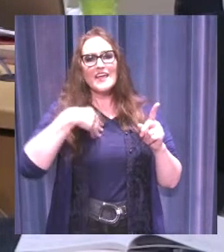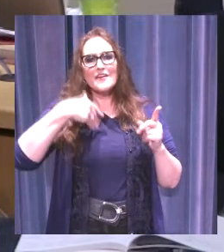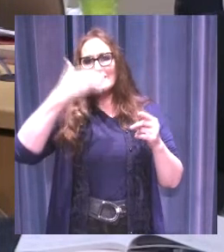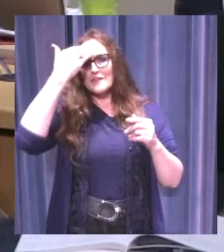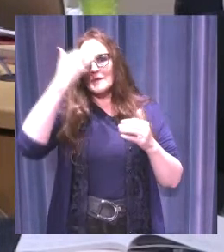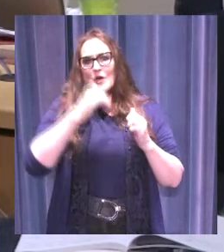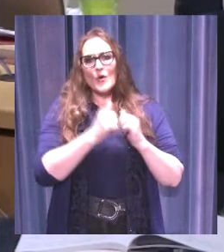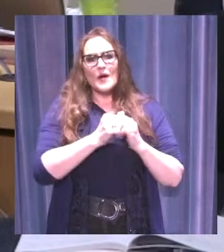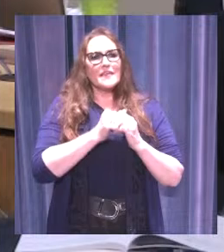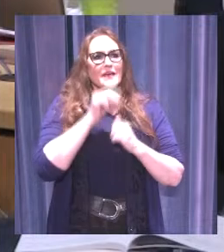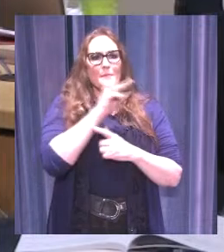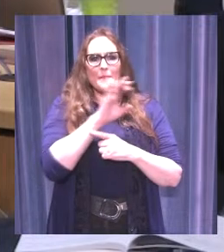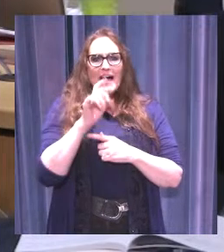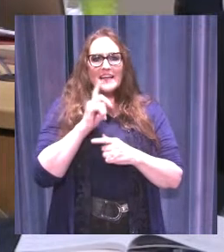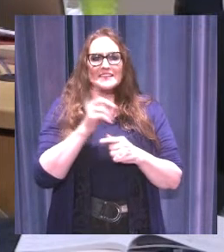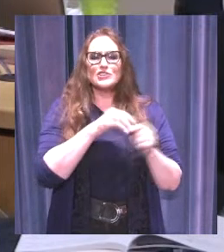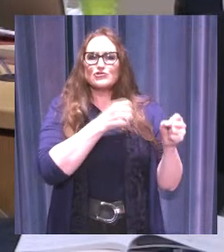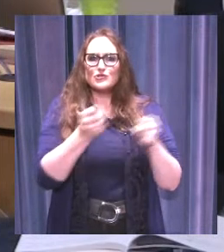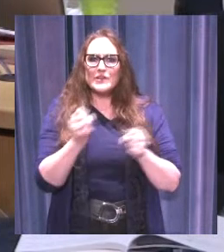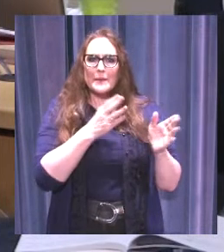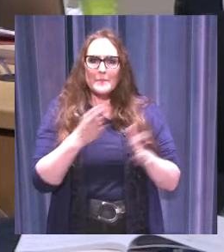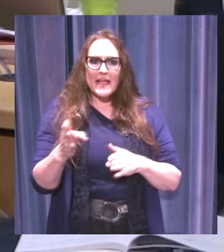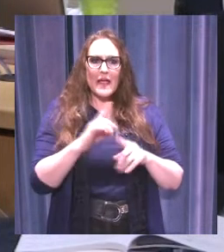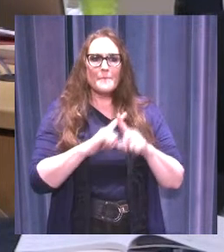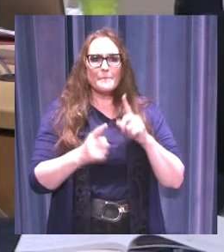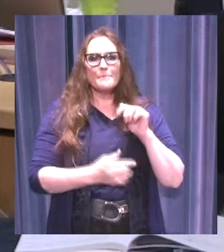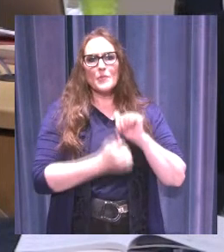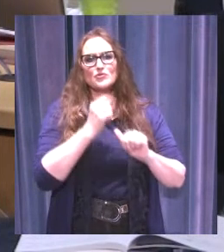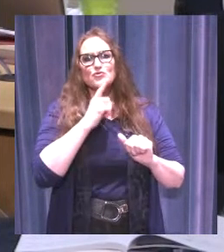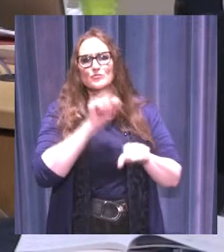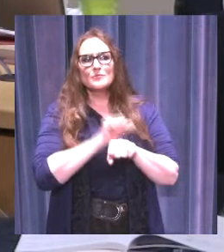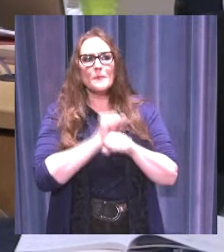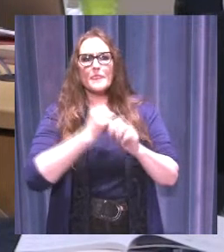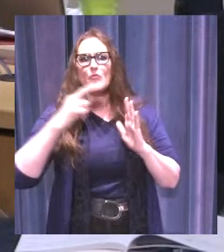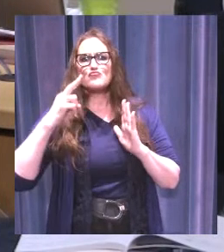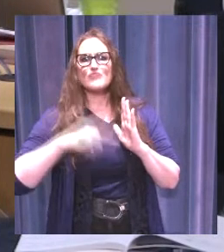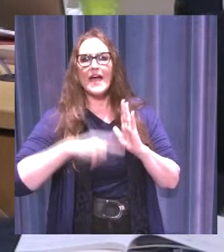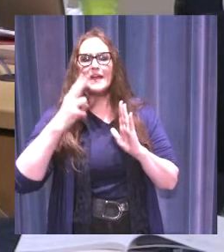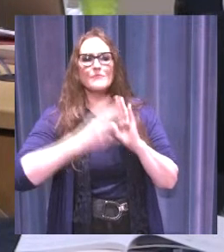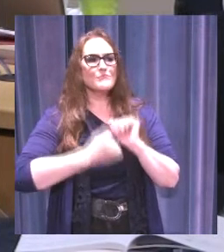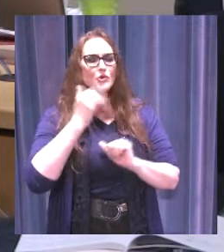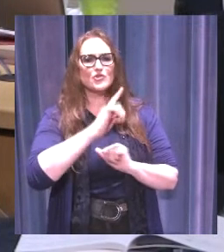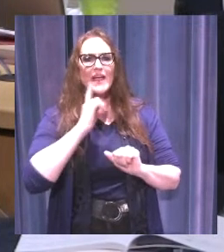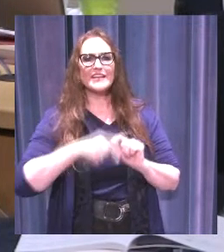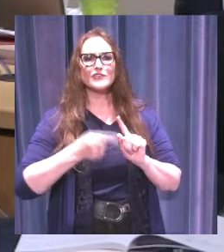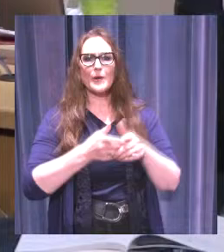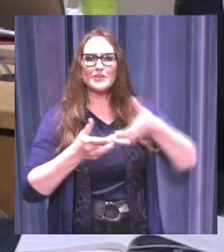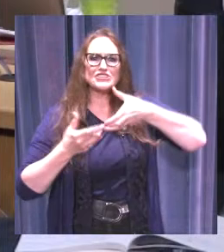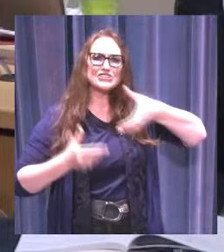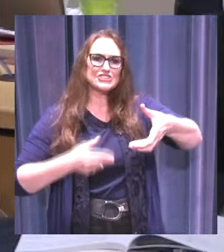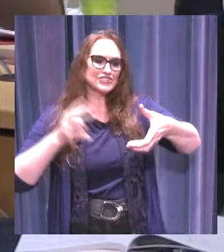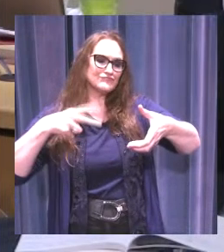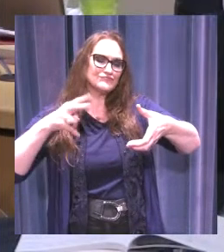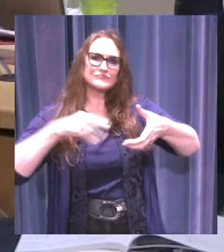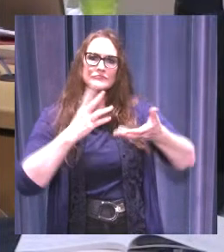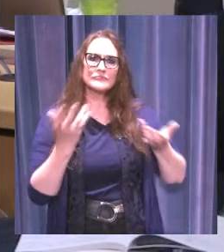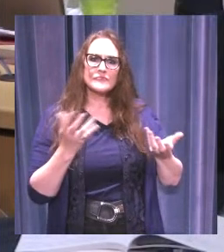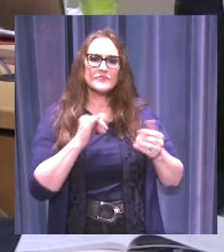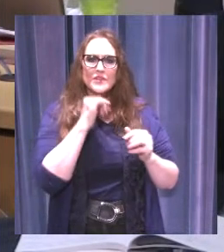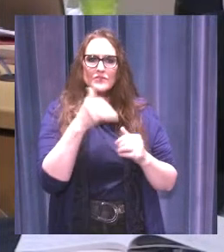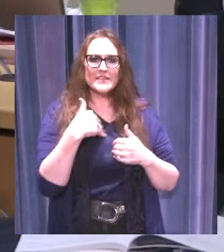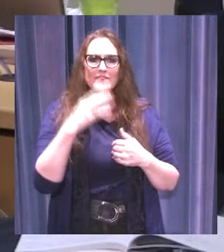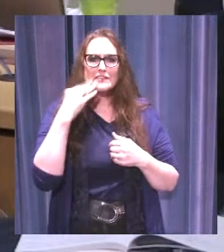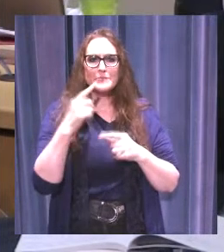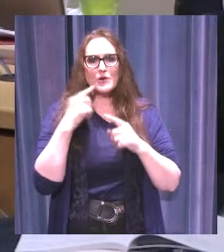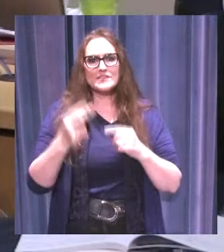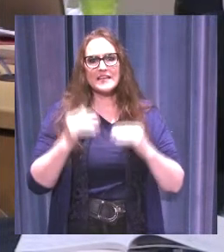Mott's strategic plan. She literally read the majority of her answers from her huge binder. And to add insult to injury, she does not even have experience in